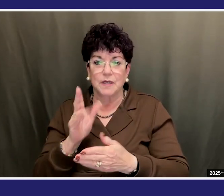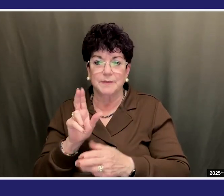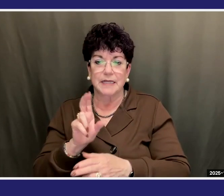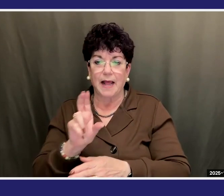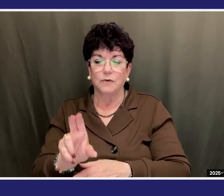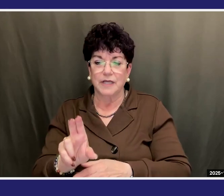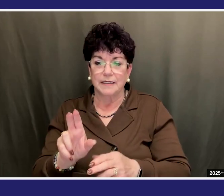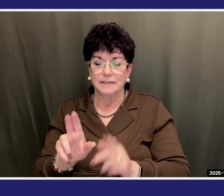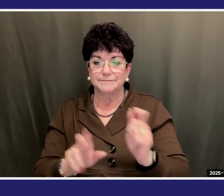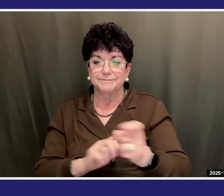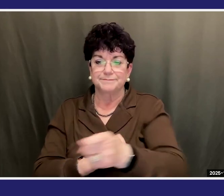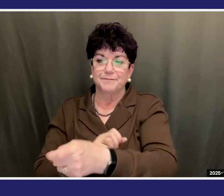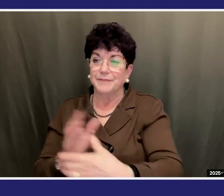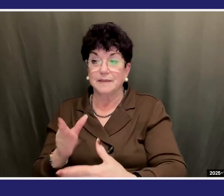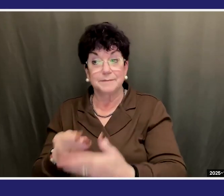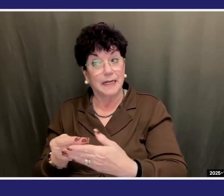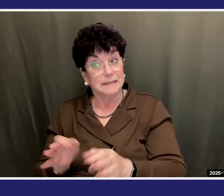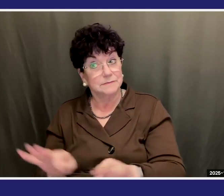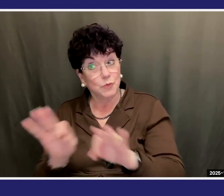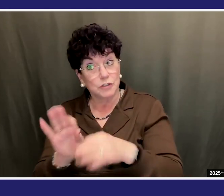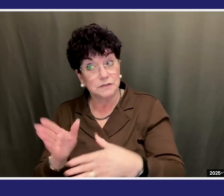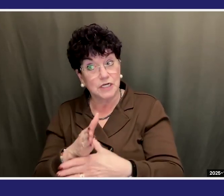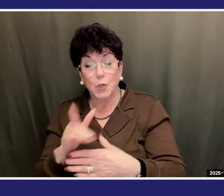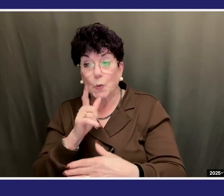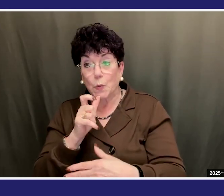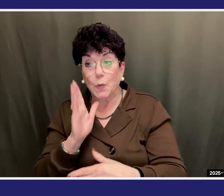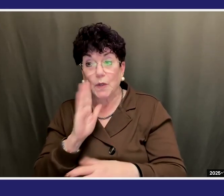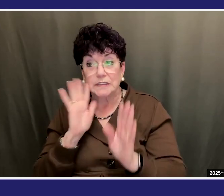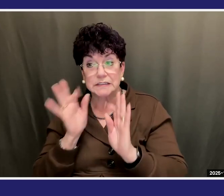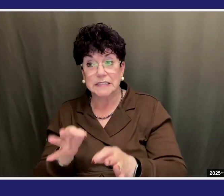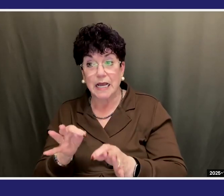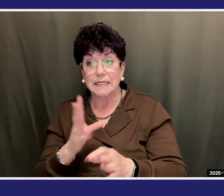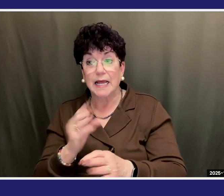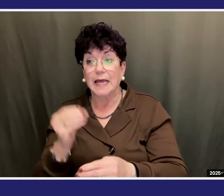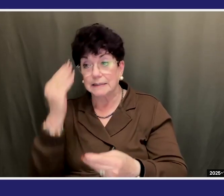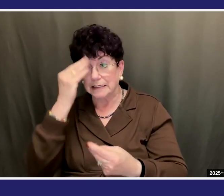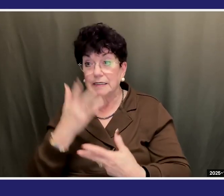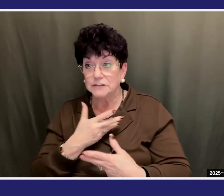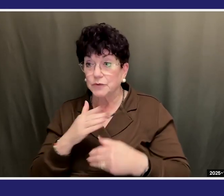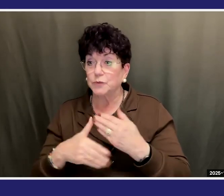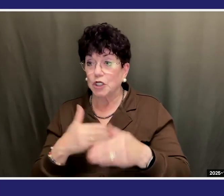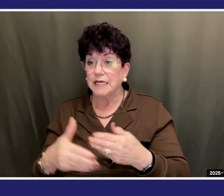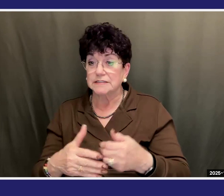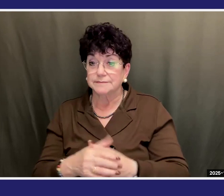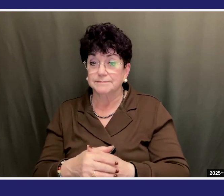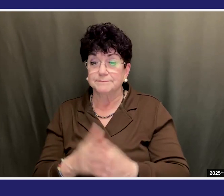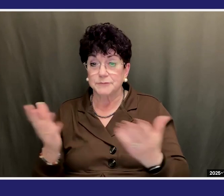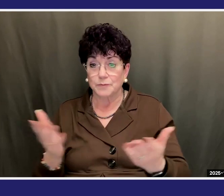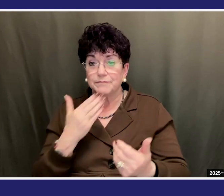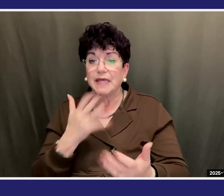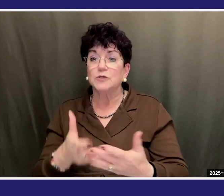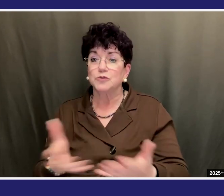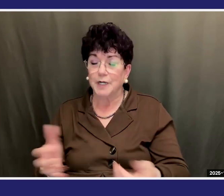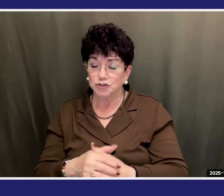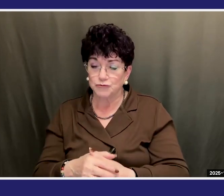allocated. Money's always important. Who's going to decide? And tell us about that process. So thank you